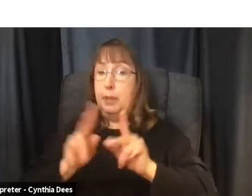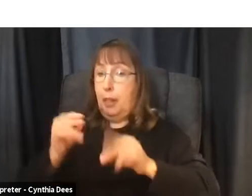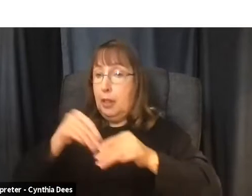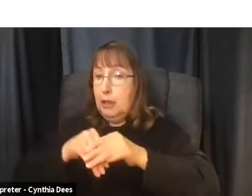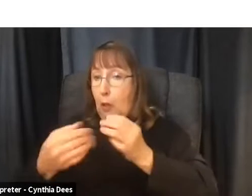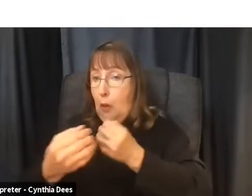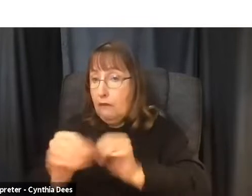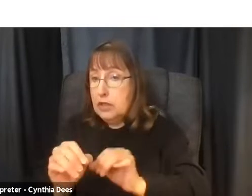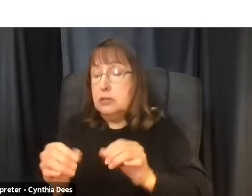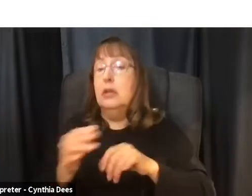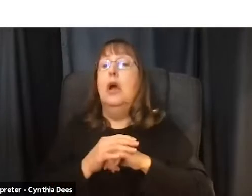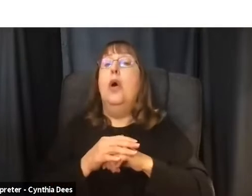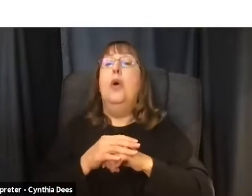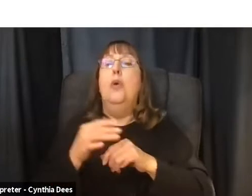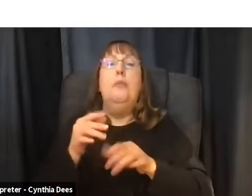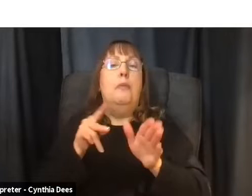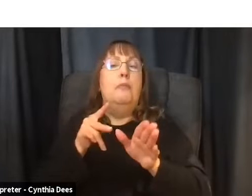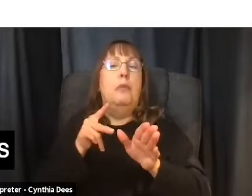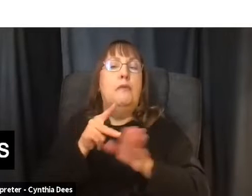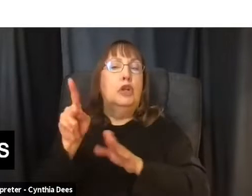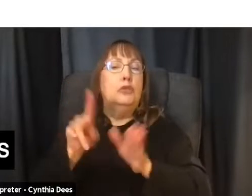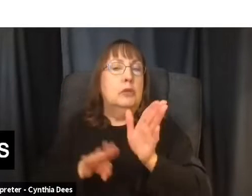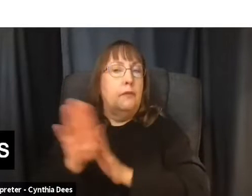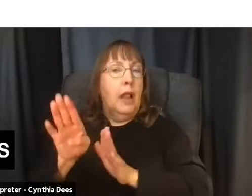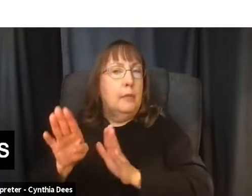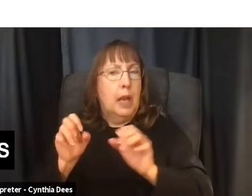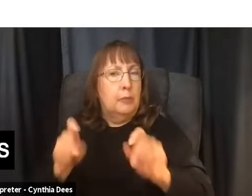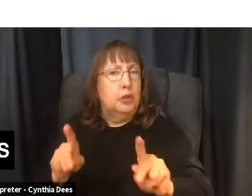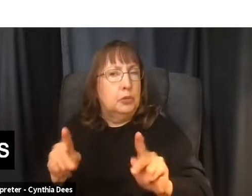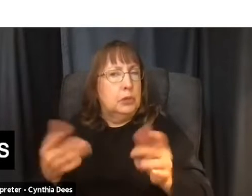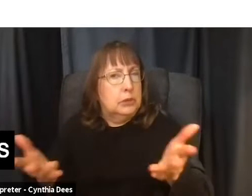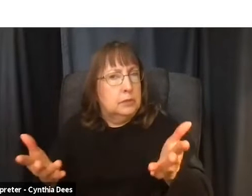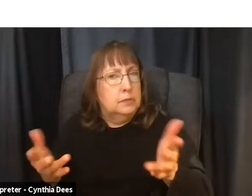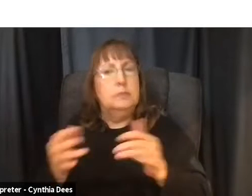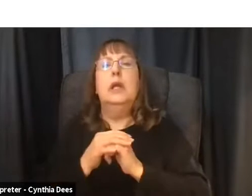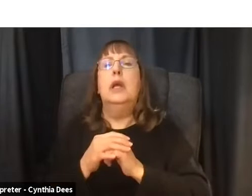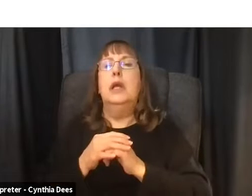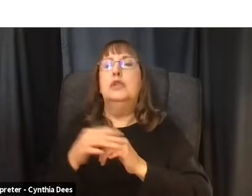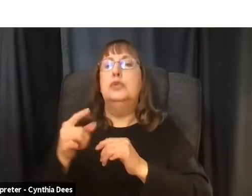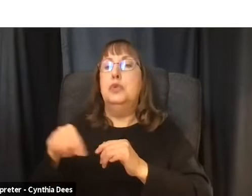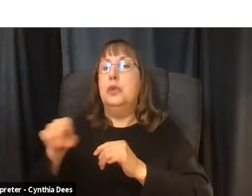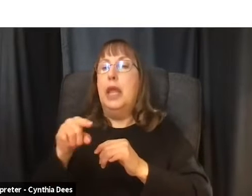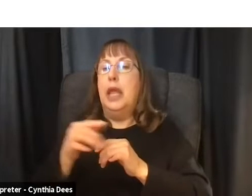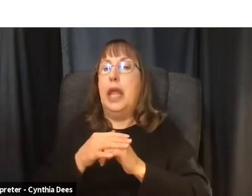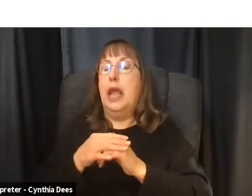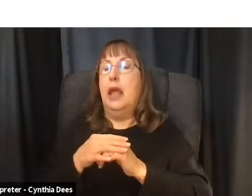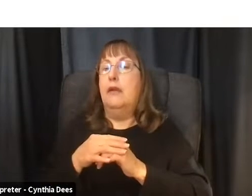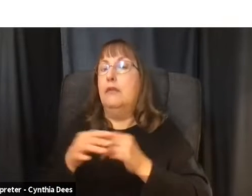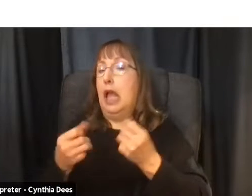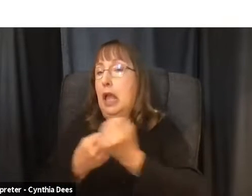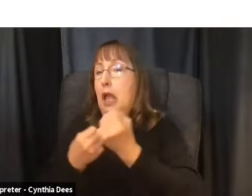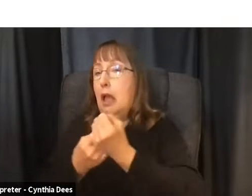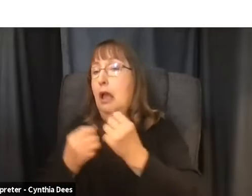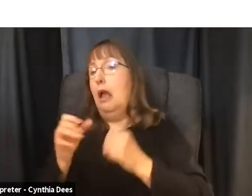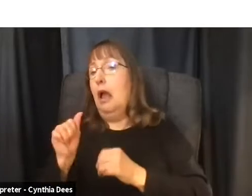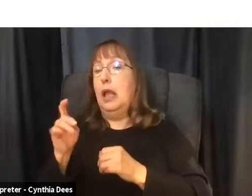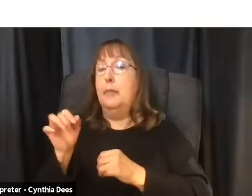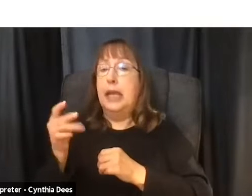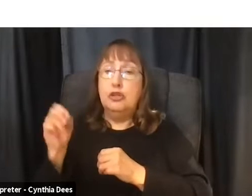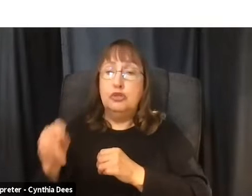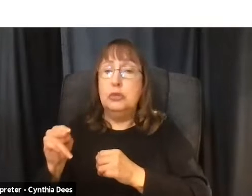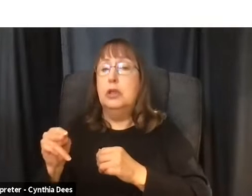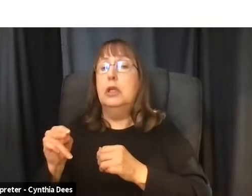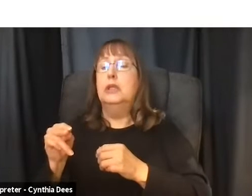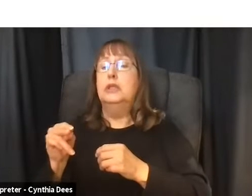development opportunities are available? Does the company offer designated rooms or provide accommodations? So some examples are